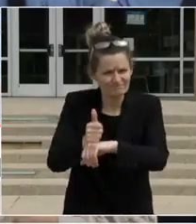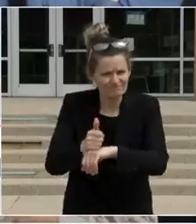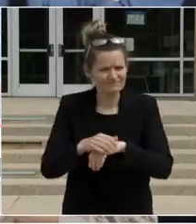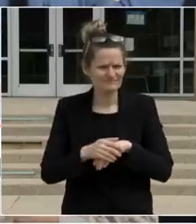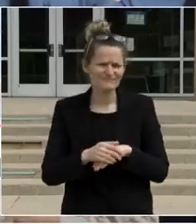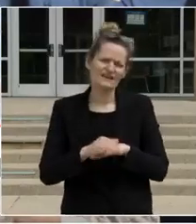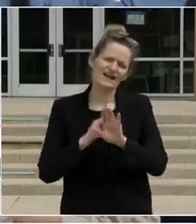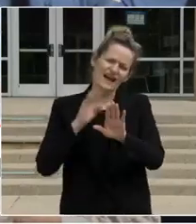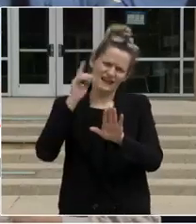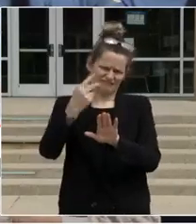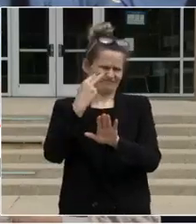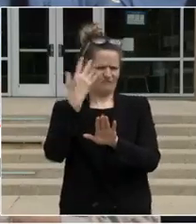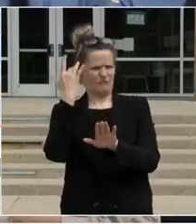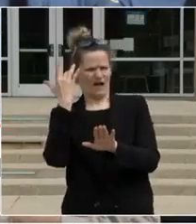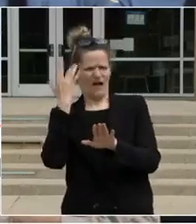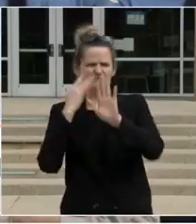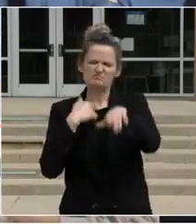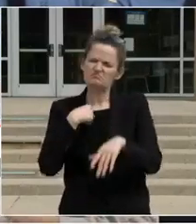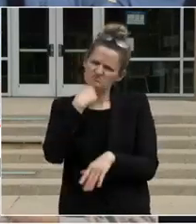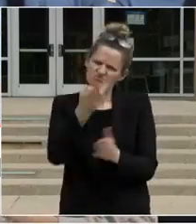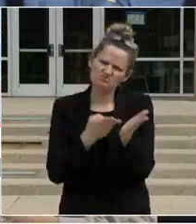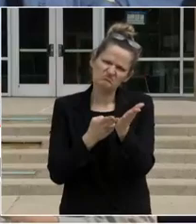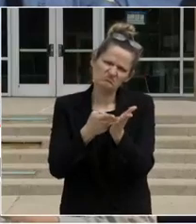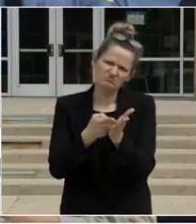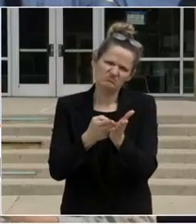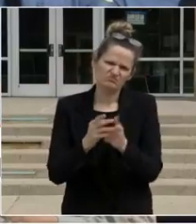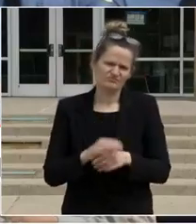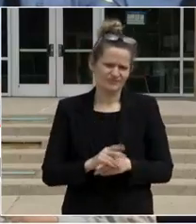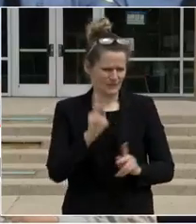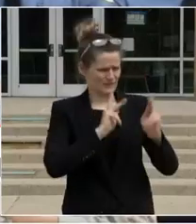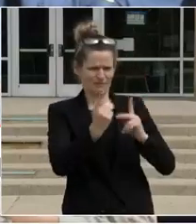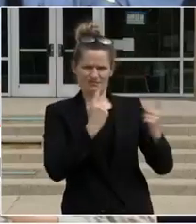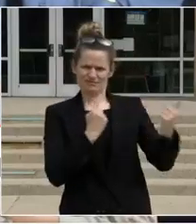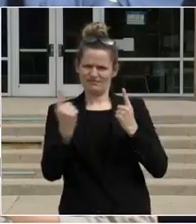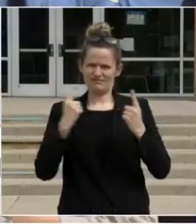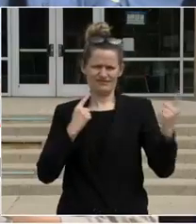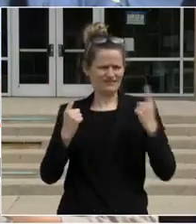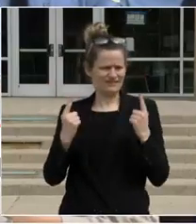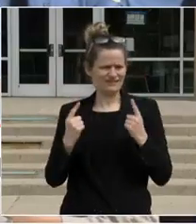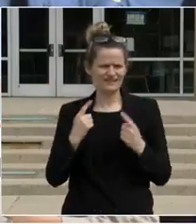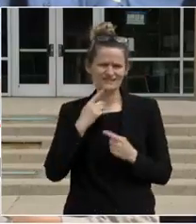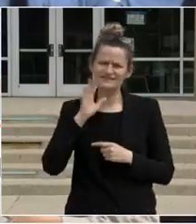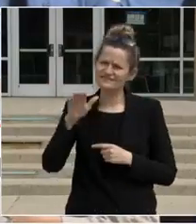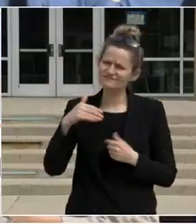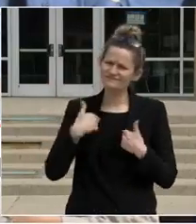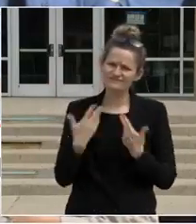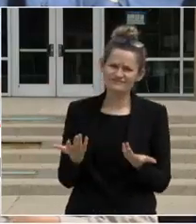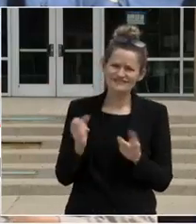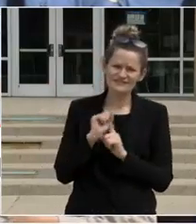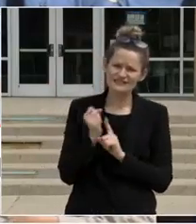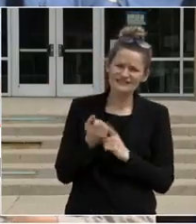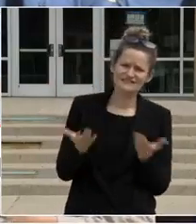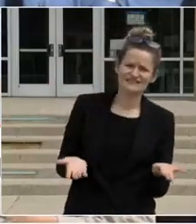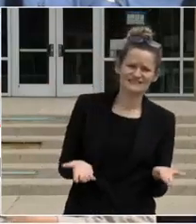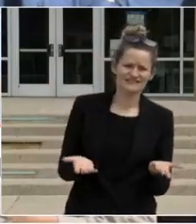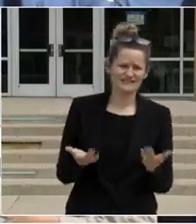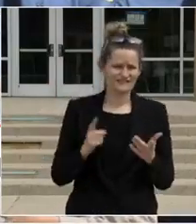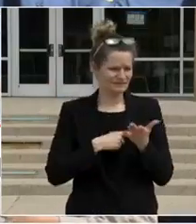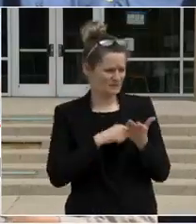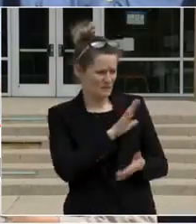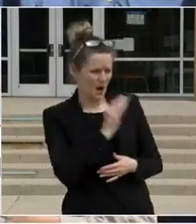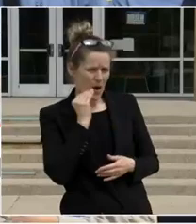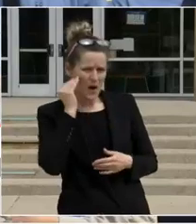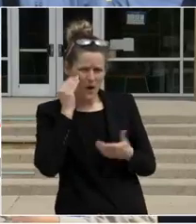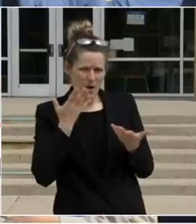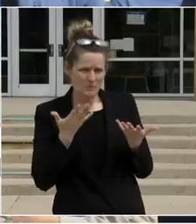this, sometimes our young people who come to us, they're in some situations. Some of them are in households that in order for them to remain a